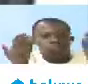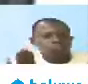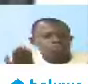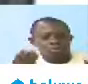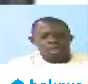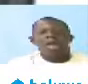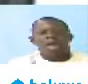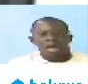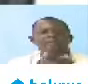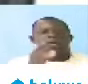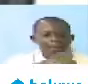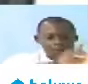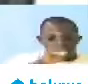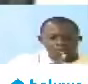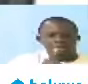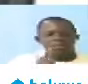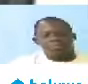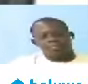ne matema.